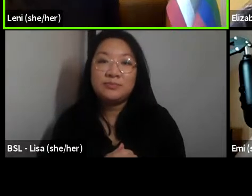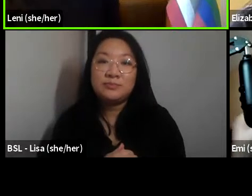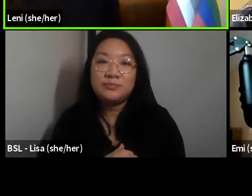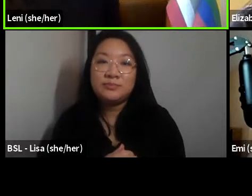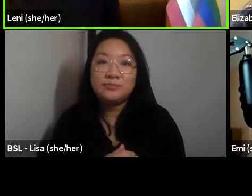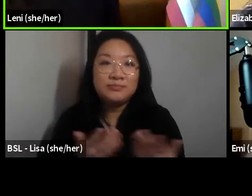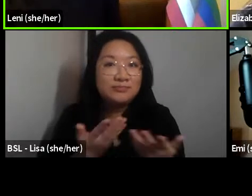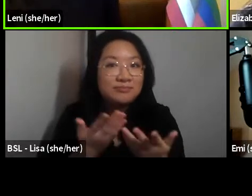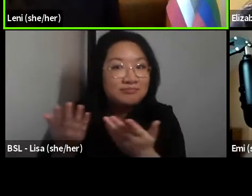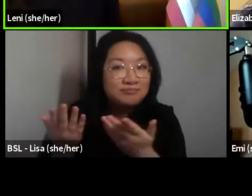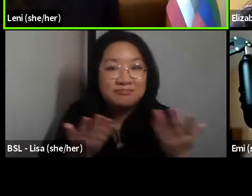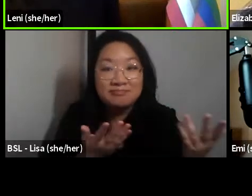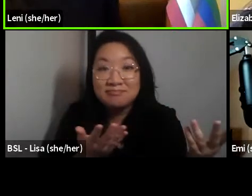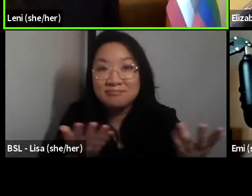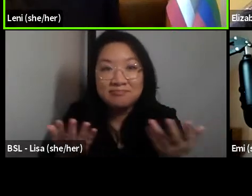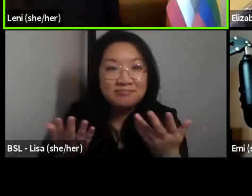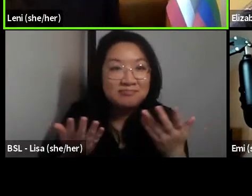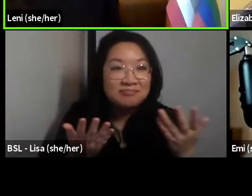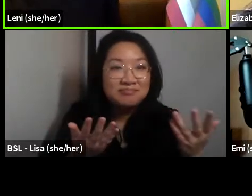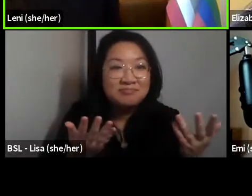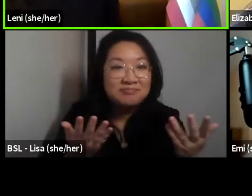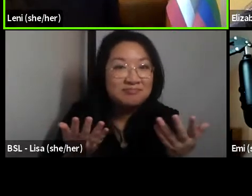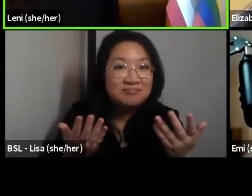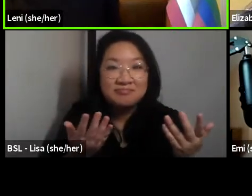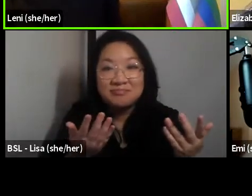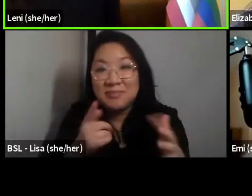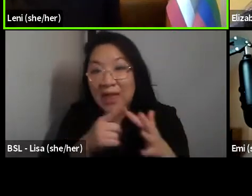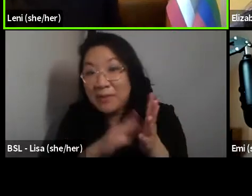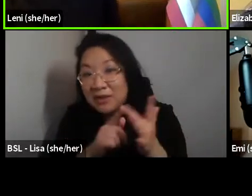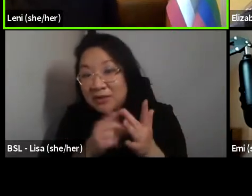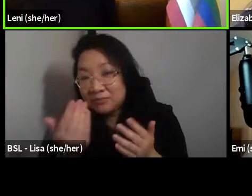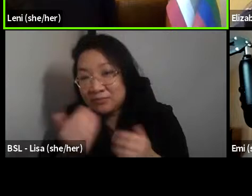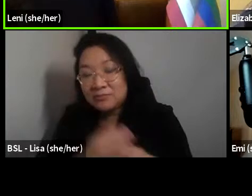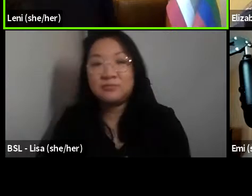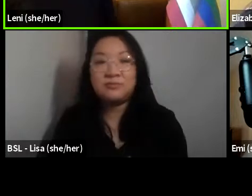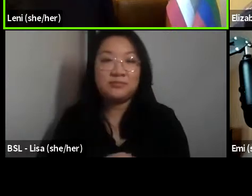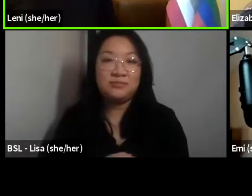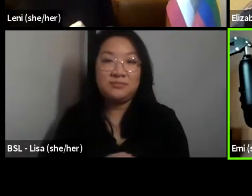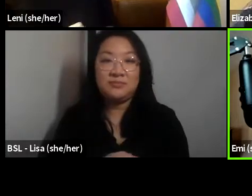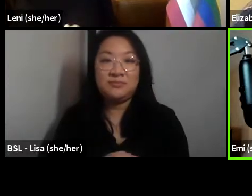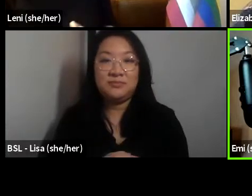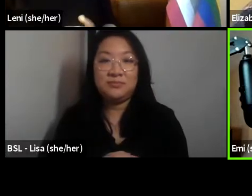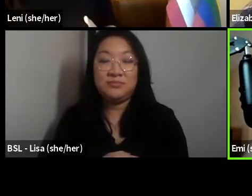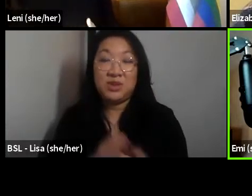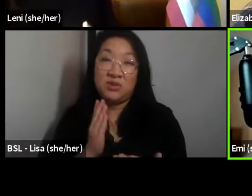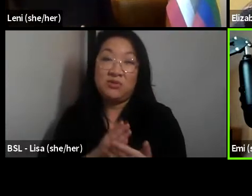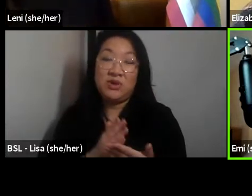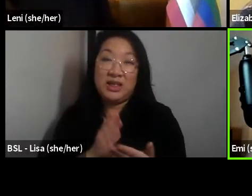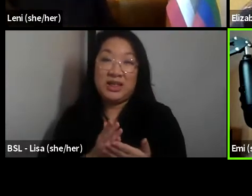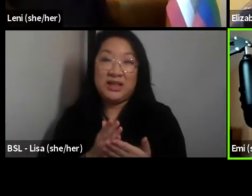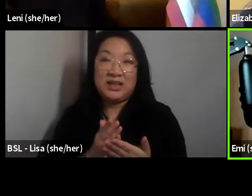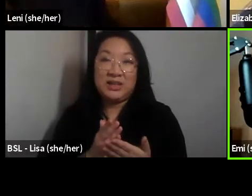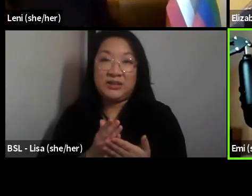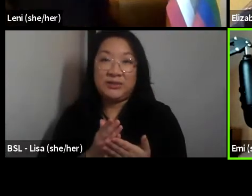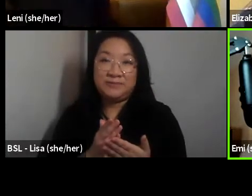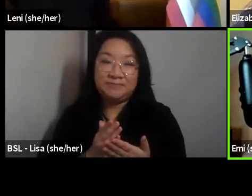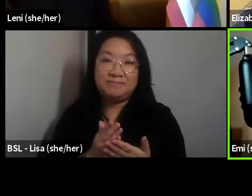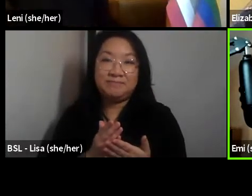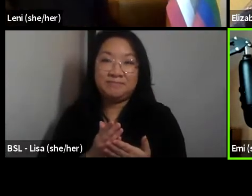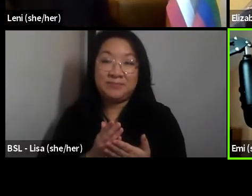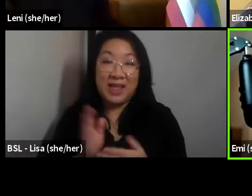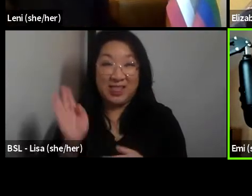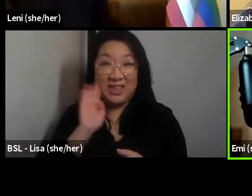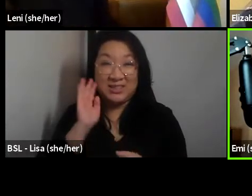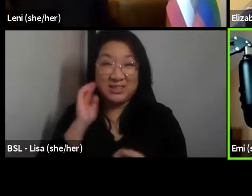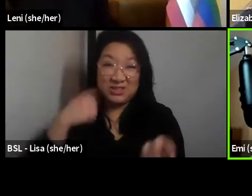Does anyone want to take that before I pick somebody? Emmy, go ahead. Just listen to us, listen to what we're saying